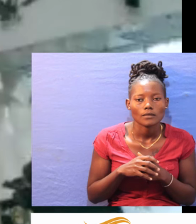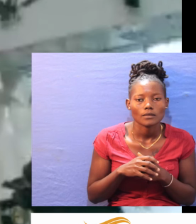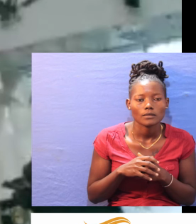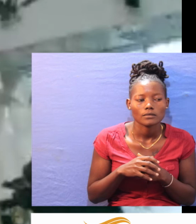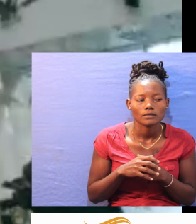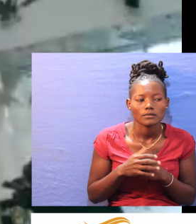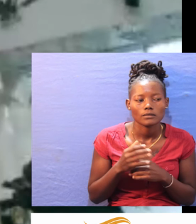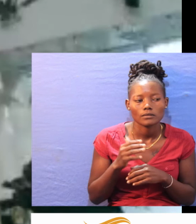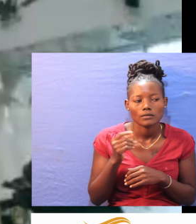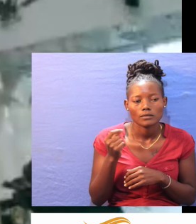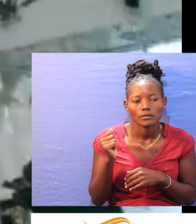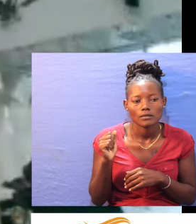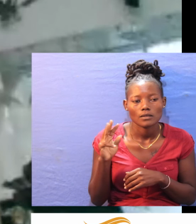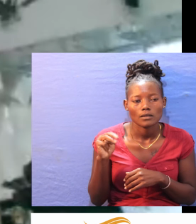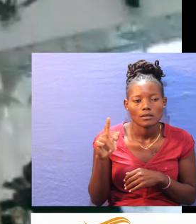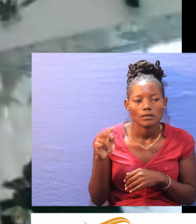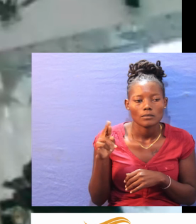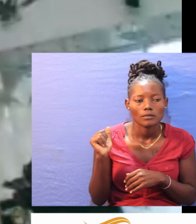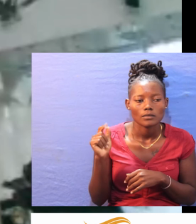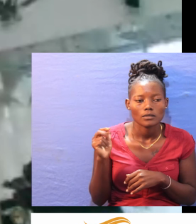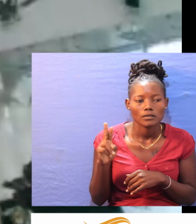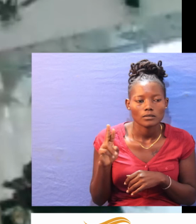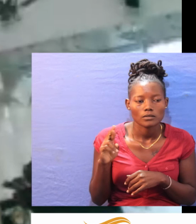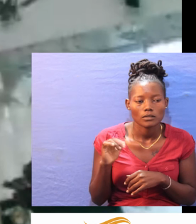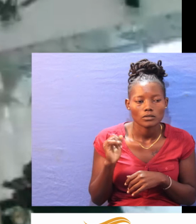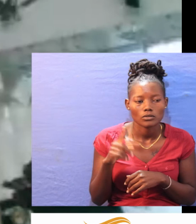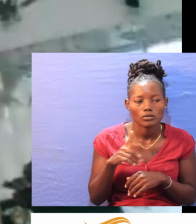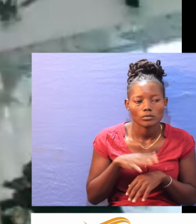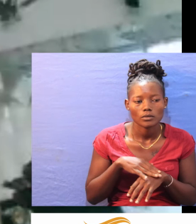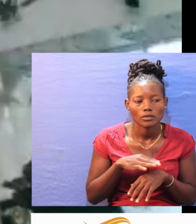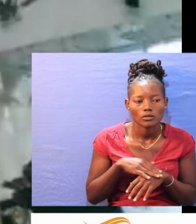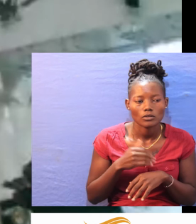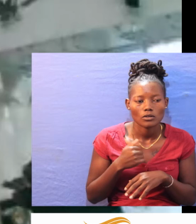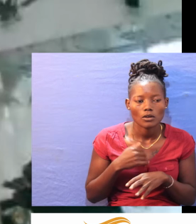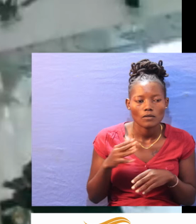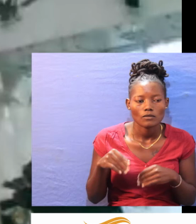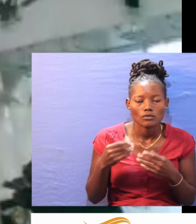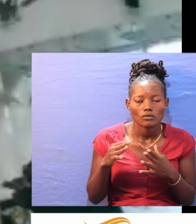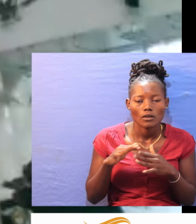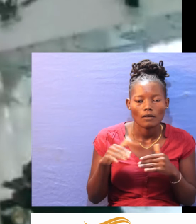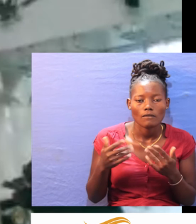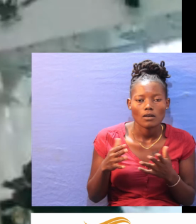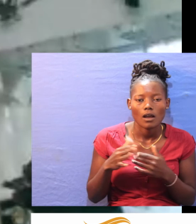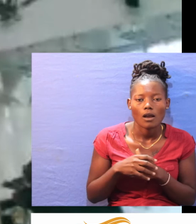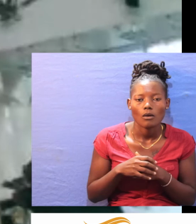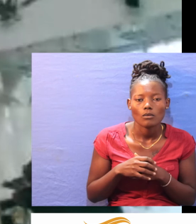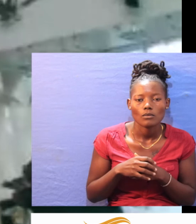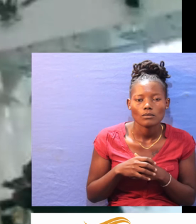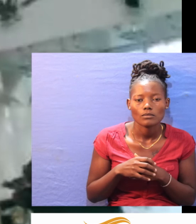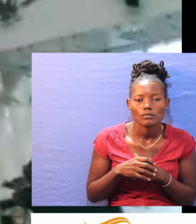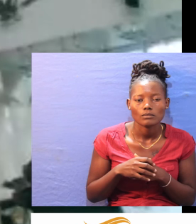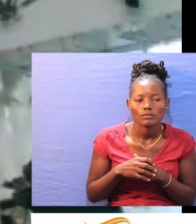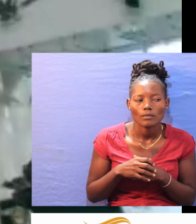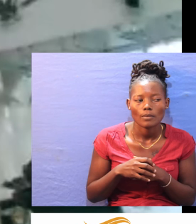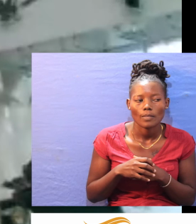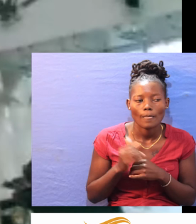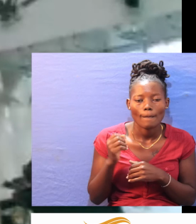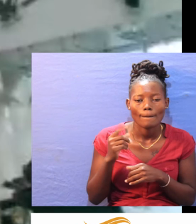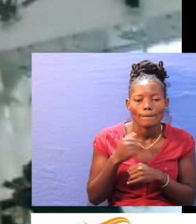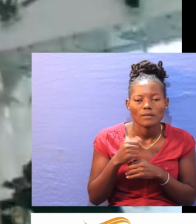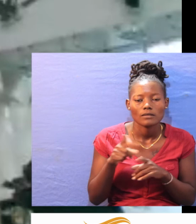temperature should be certain degrees and all that. So you have to give, how are you going to accomplish that? The same